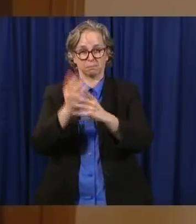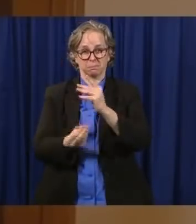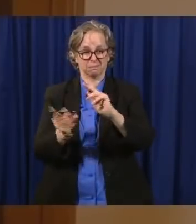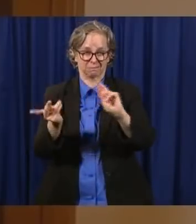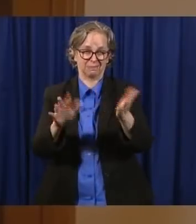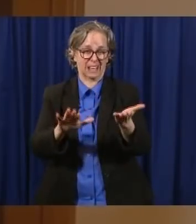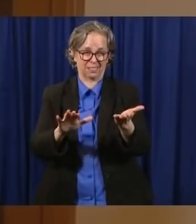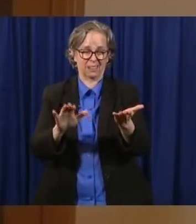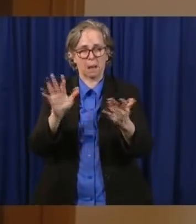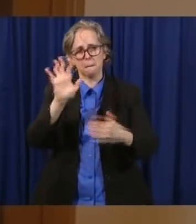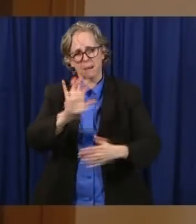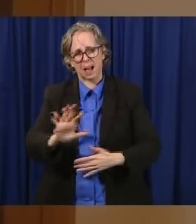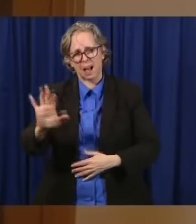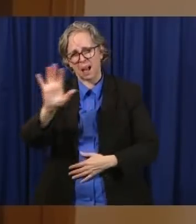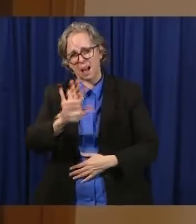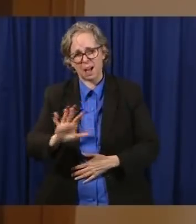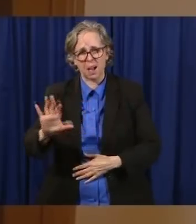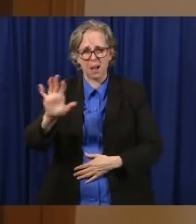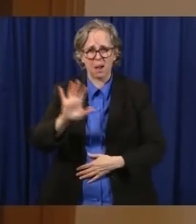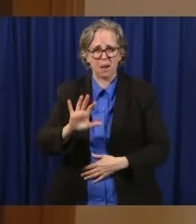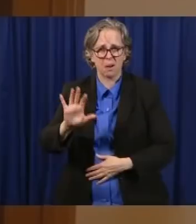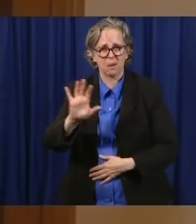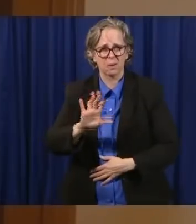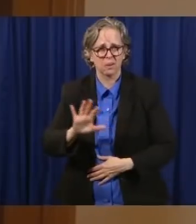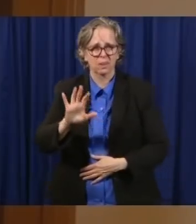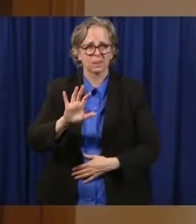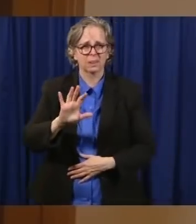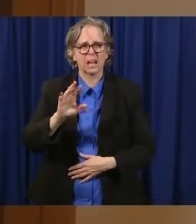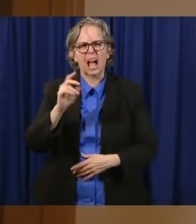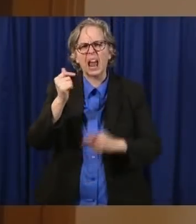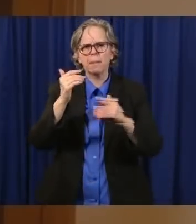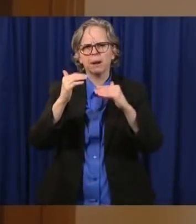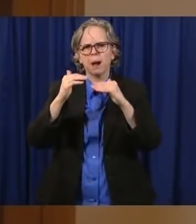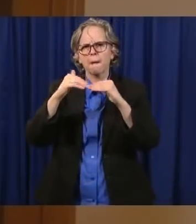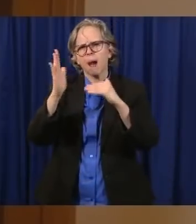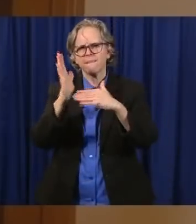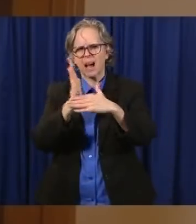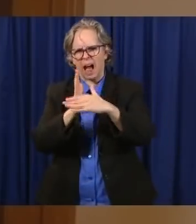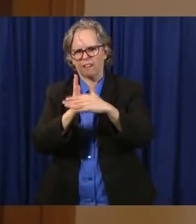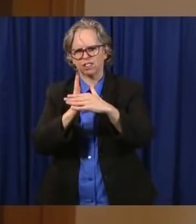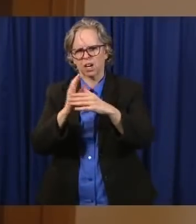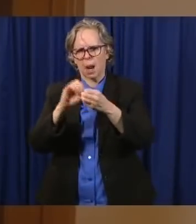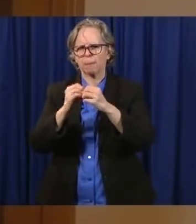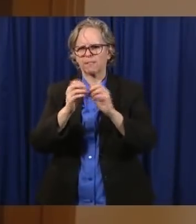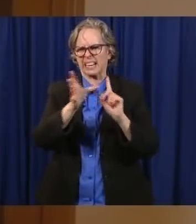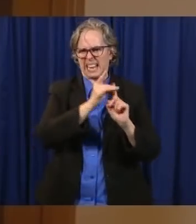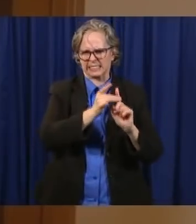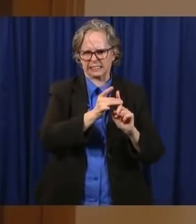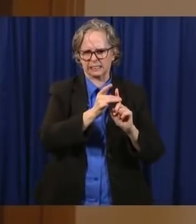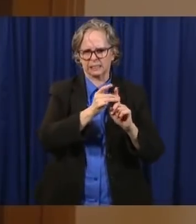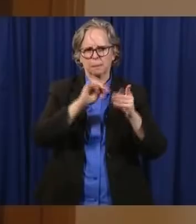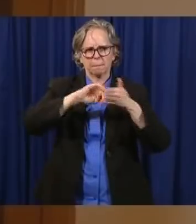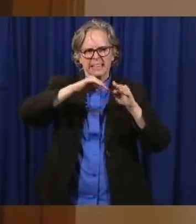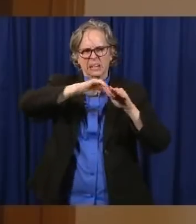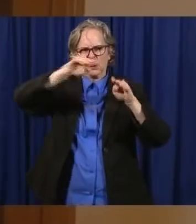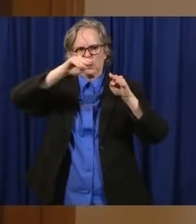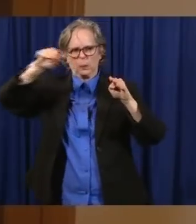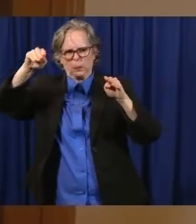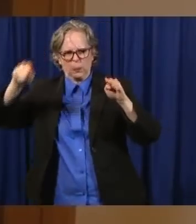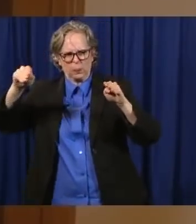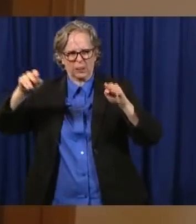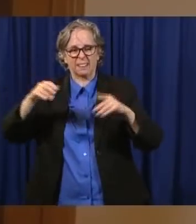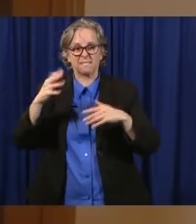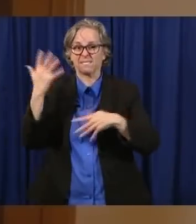backwards. We had a little above average number of cases. The 5-day death average was 22 deaths. We had 20 in the